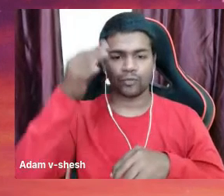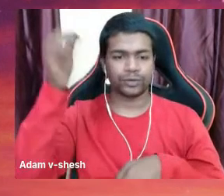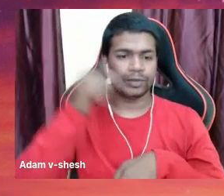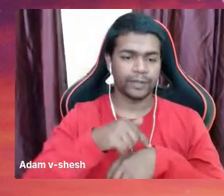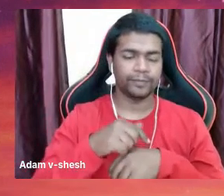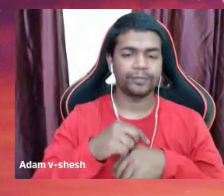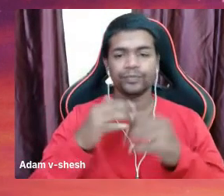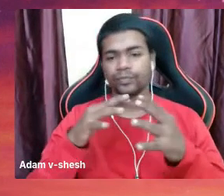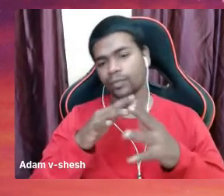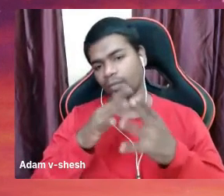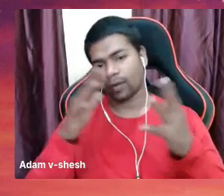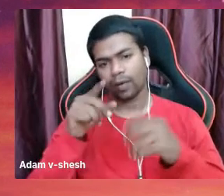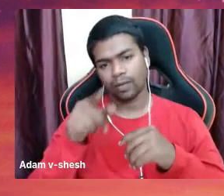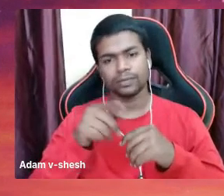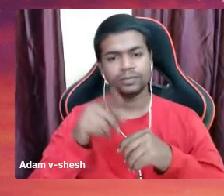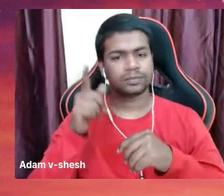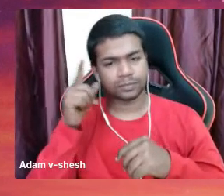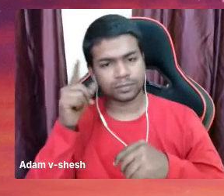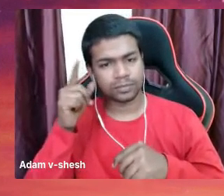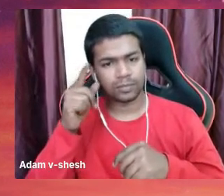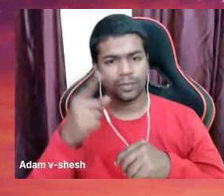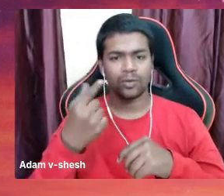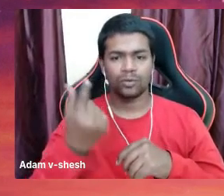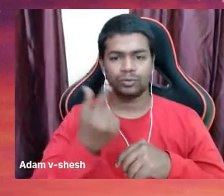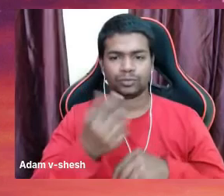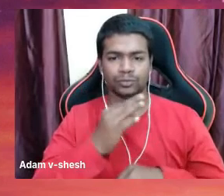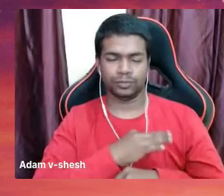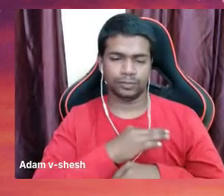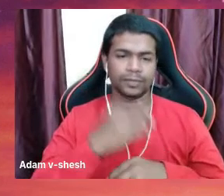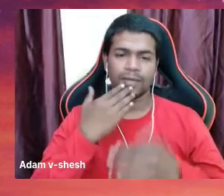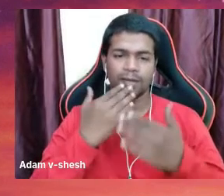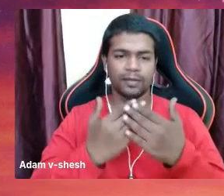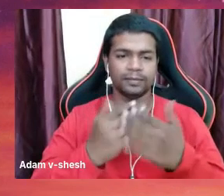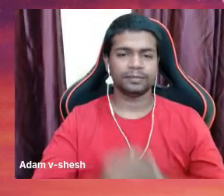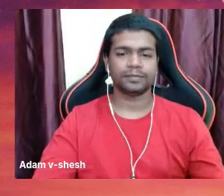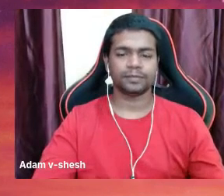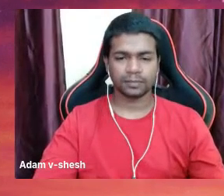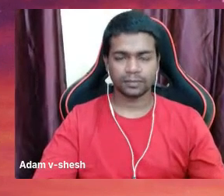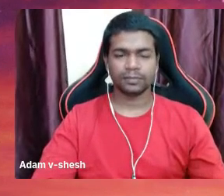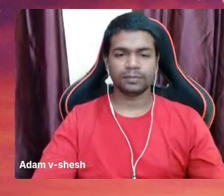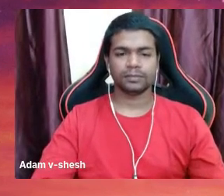I hope that everyone who is listening in found this useful. Thank you, everyone. Thank you, Anirudh.